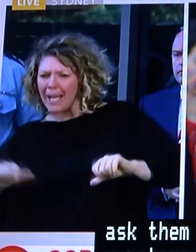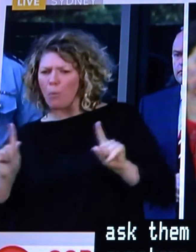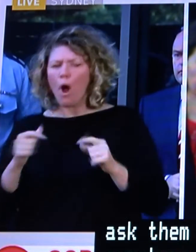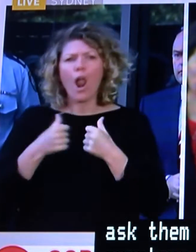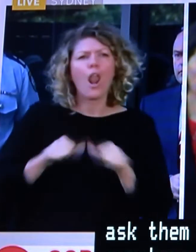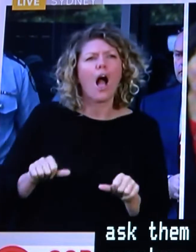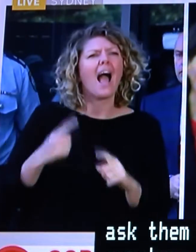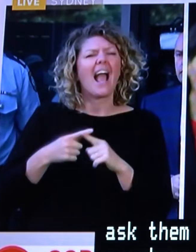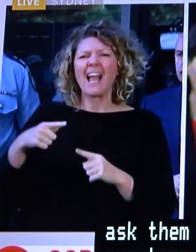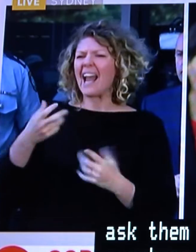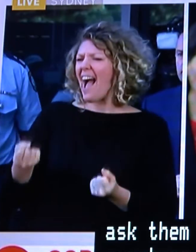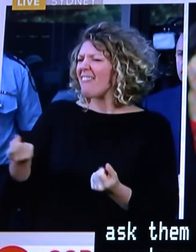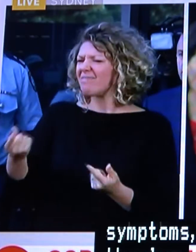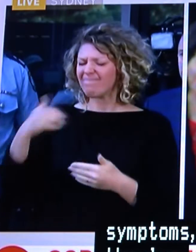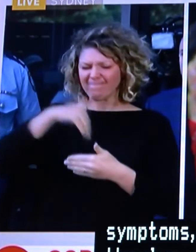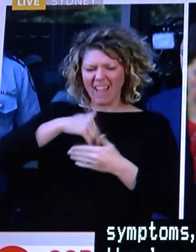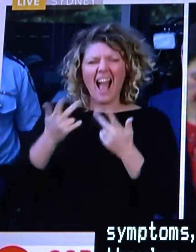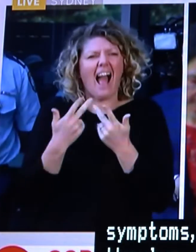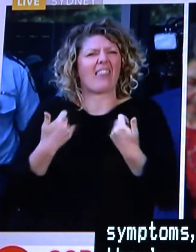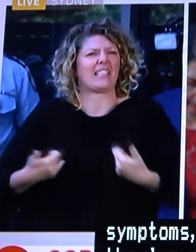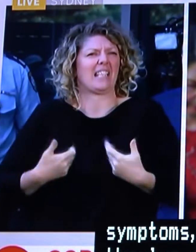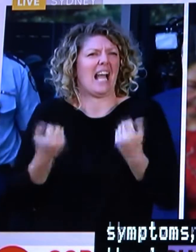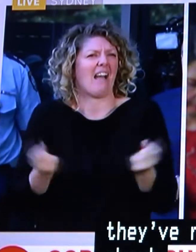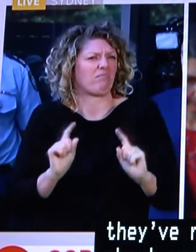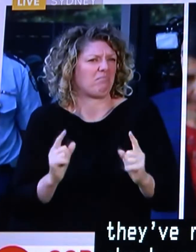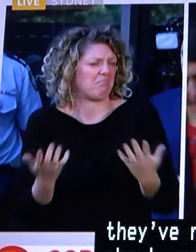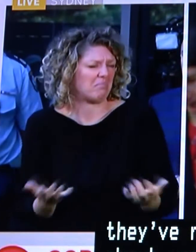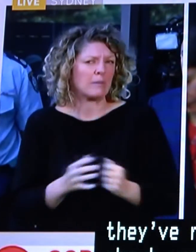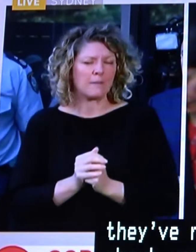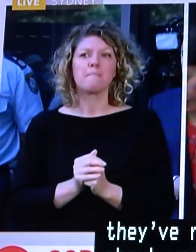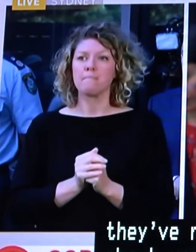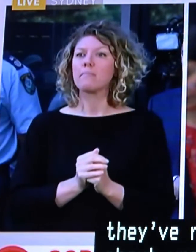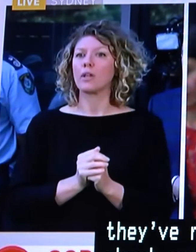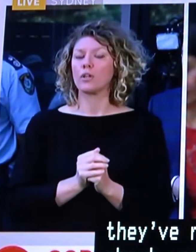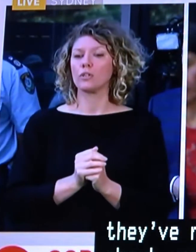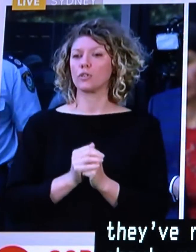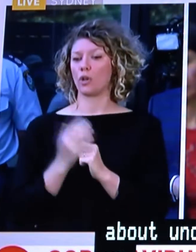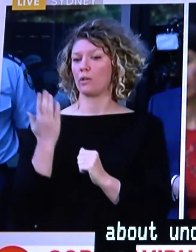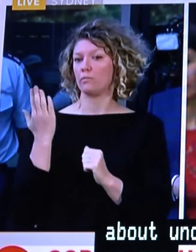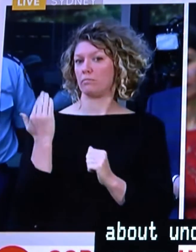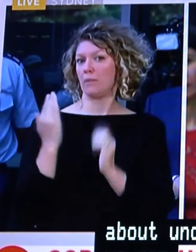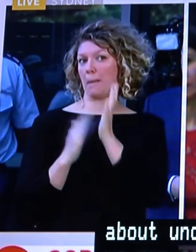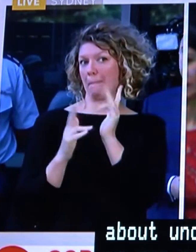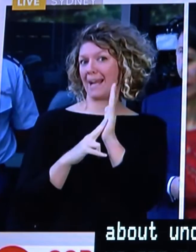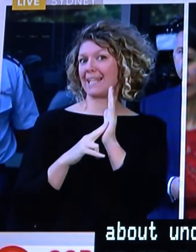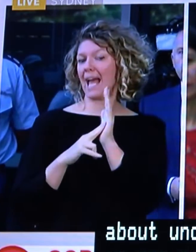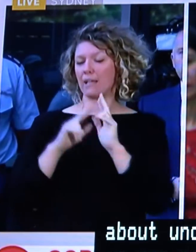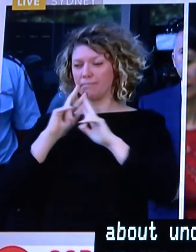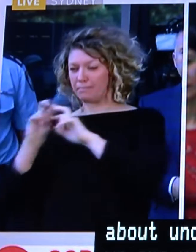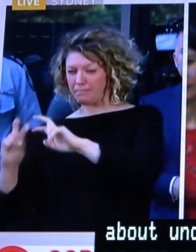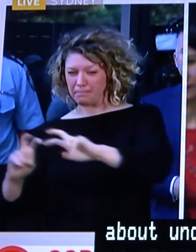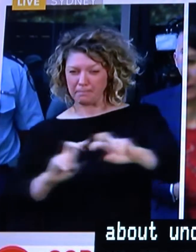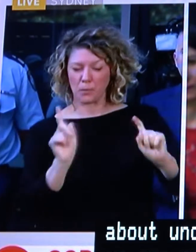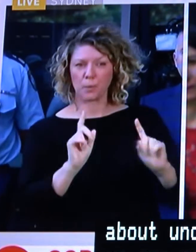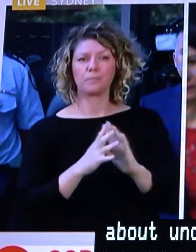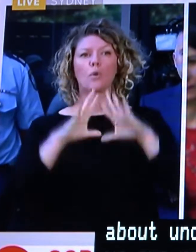ask about underlying health status. And we can now confirm that as of 8 p.m. on Monday the 20th of April,